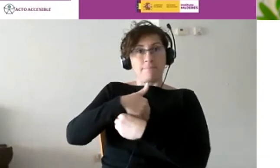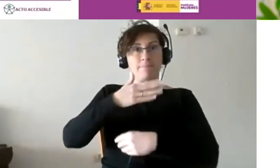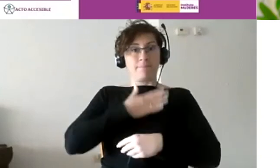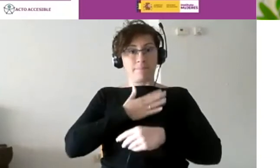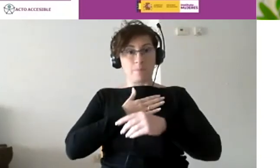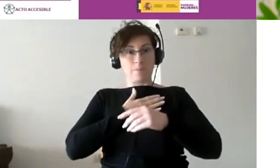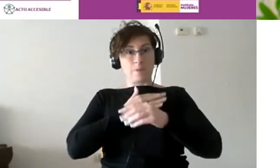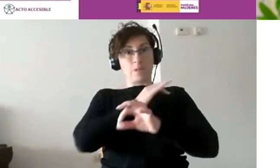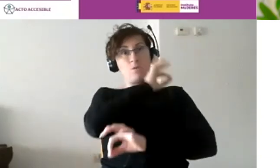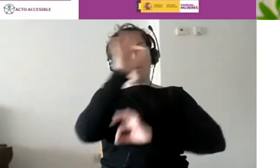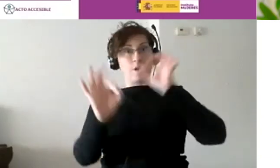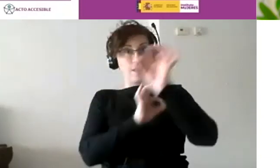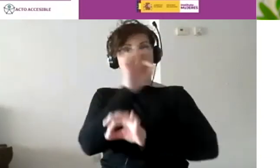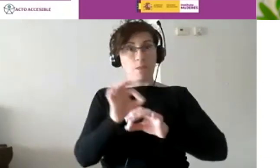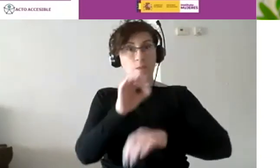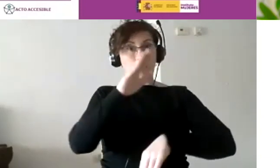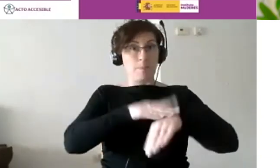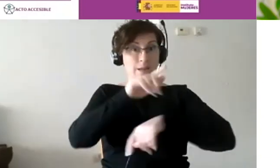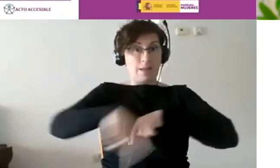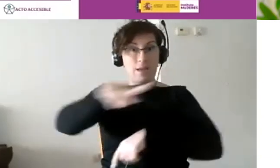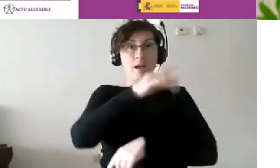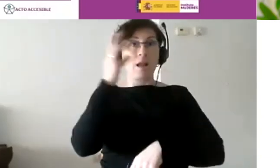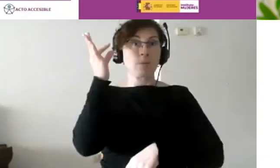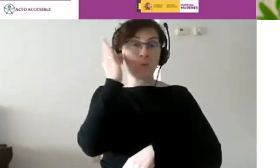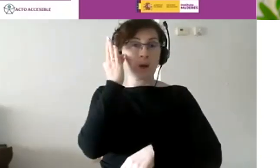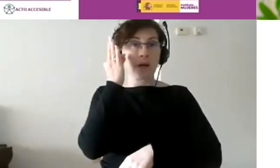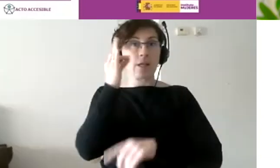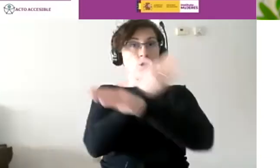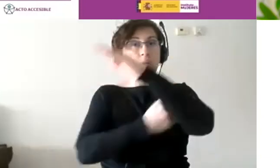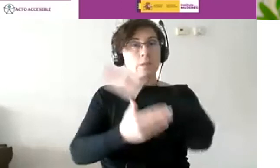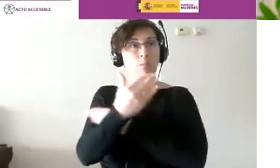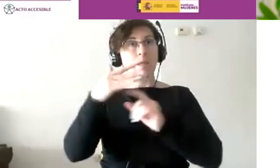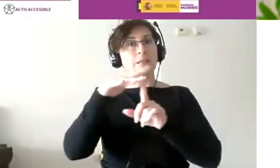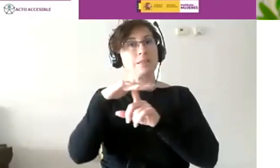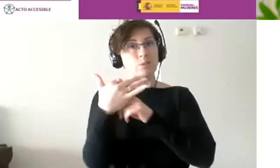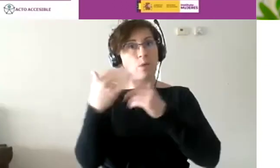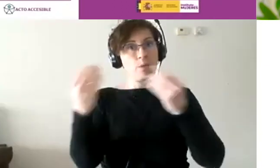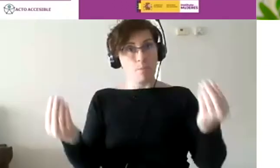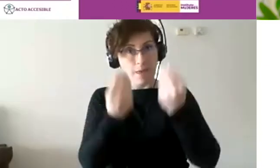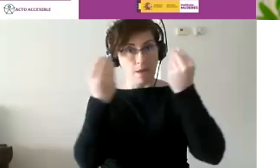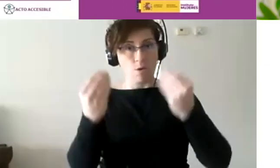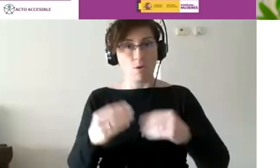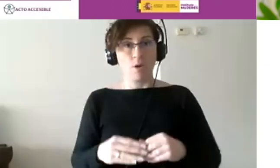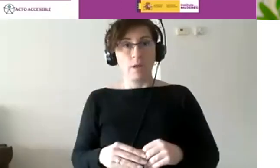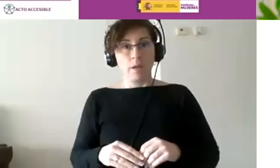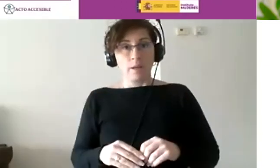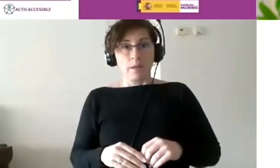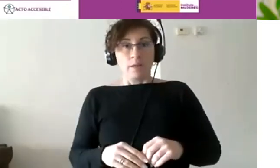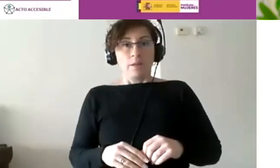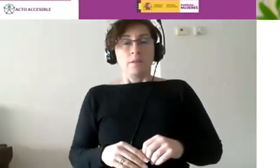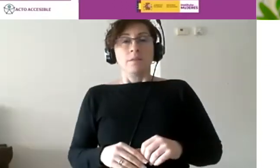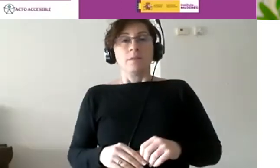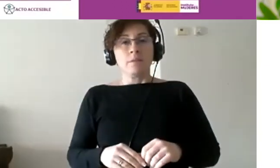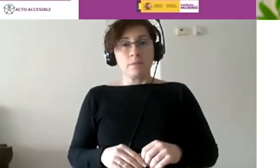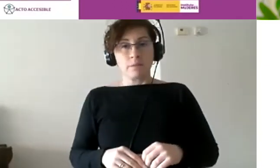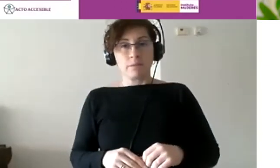Ukraine better. I know we can't stop the war. I know we can change the situation, at least